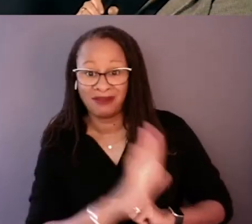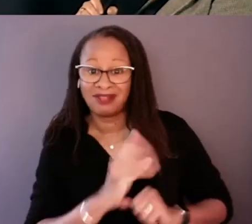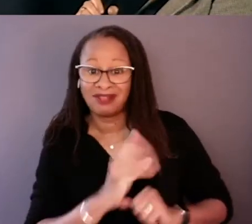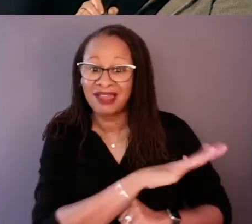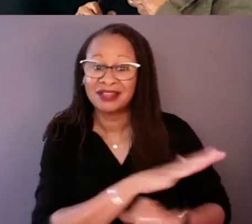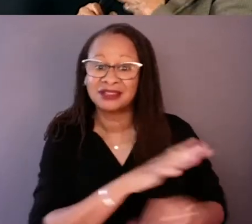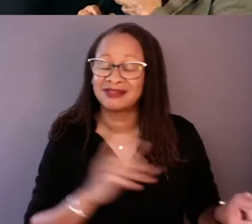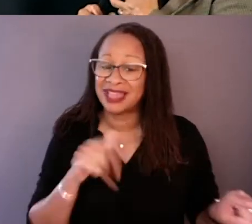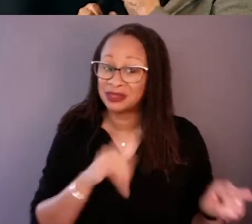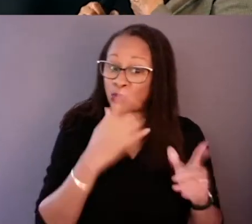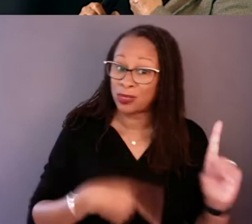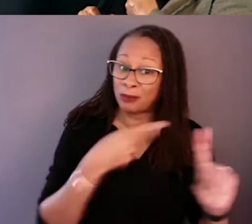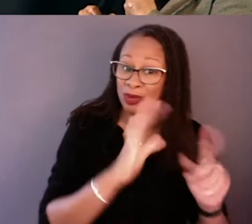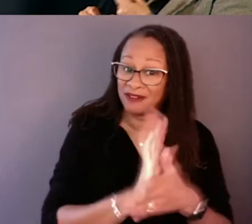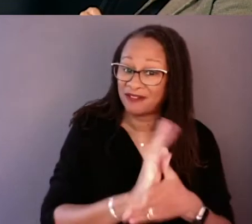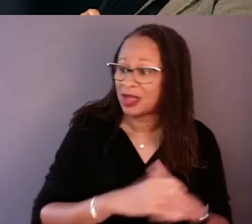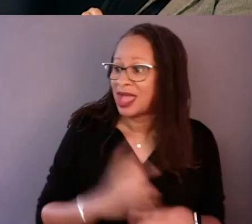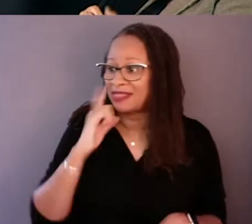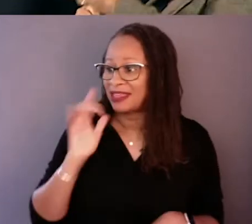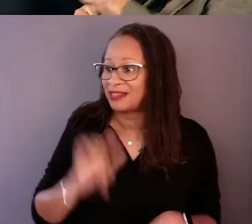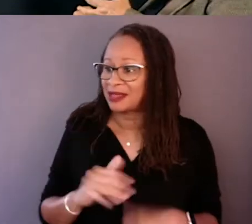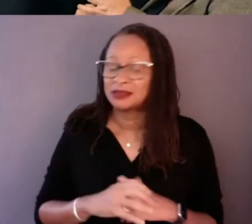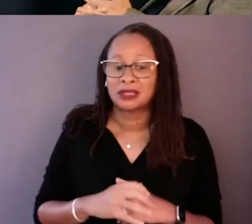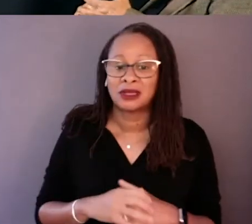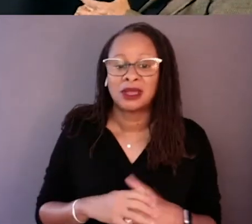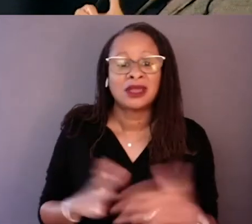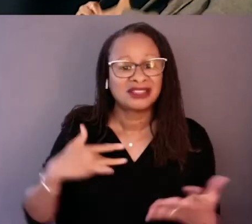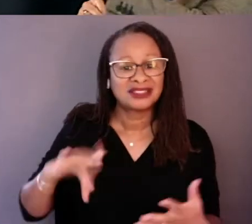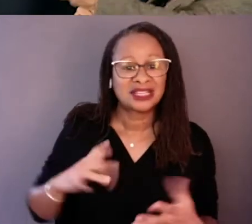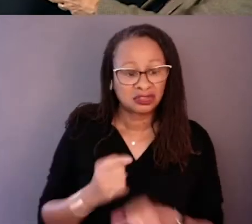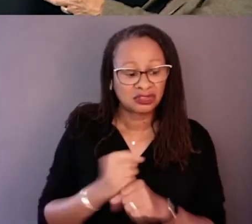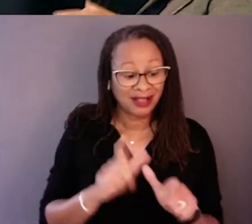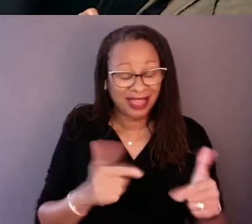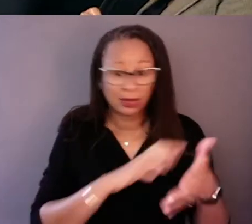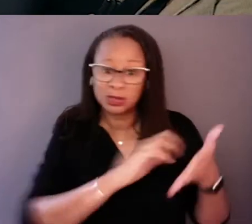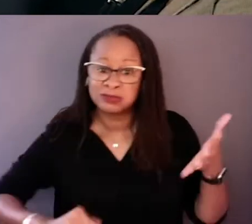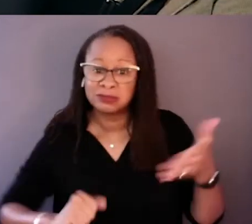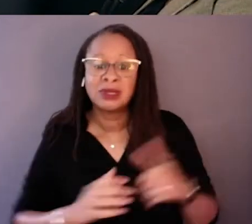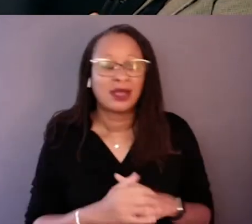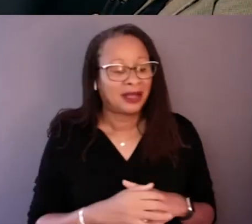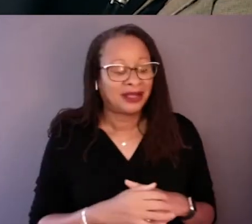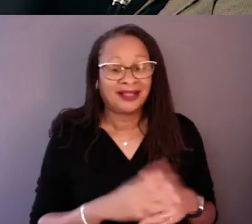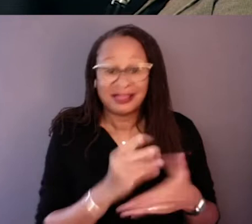So I would think that would be, you know, that sense that someone could take our language away, they're taking our land away.